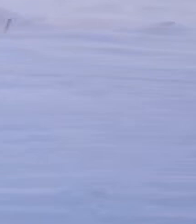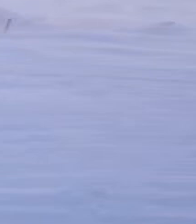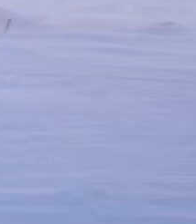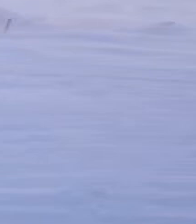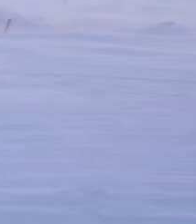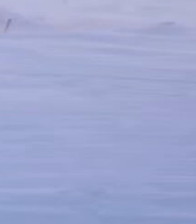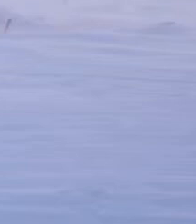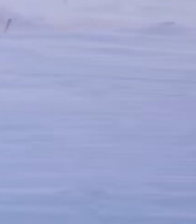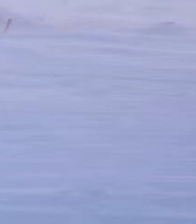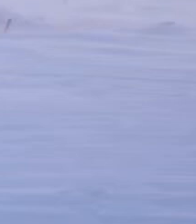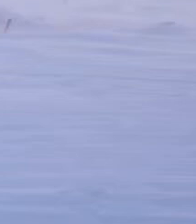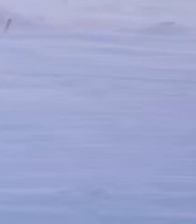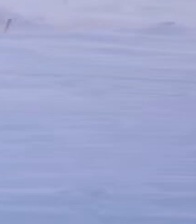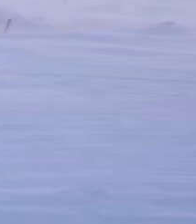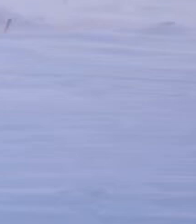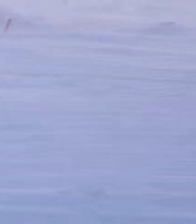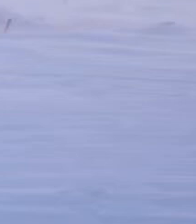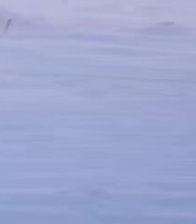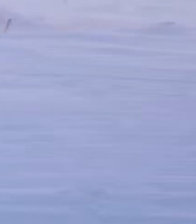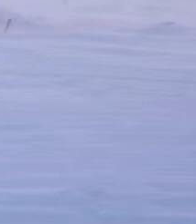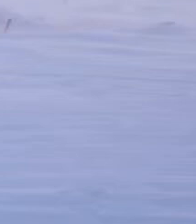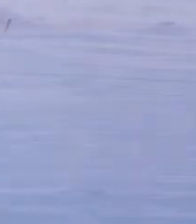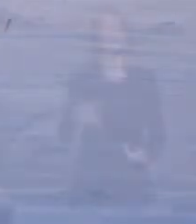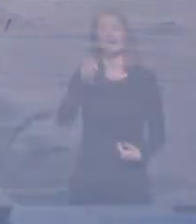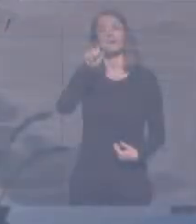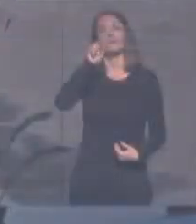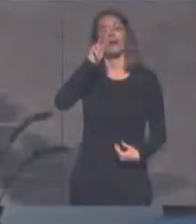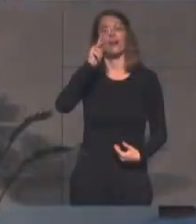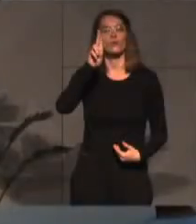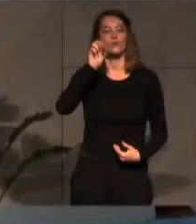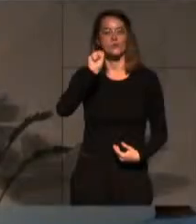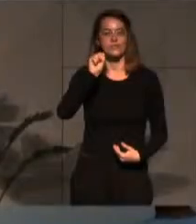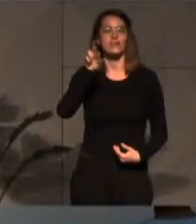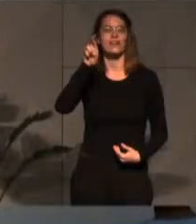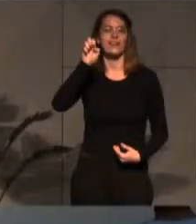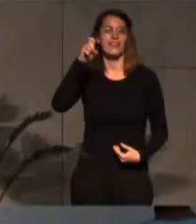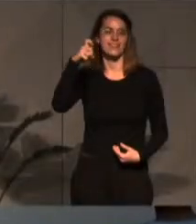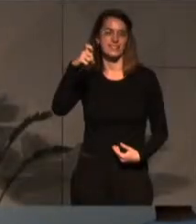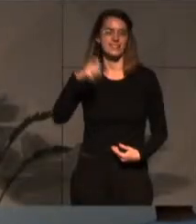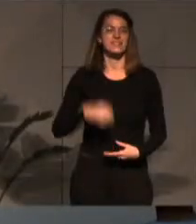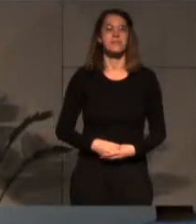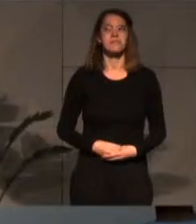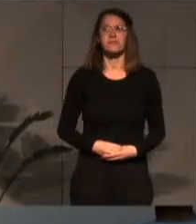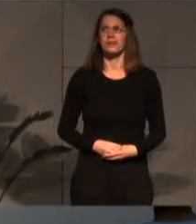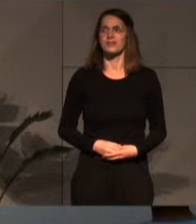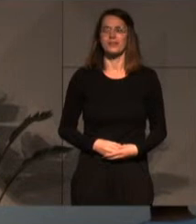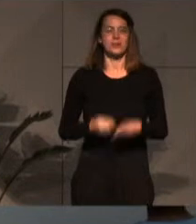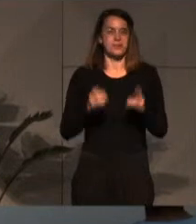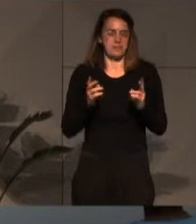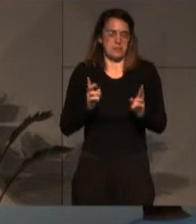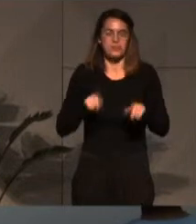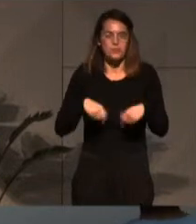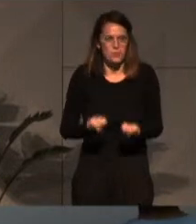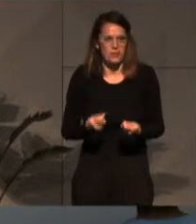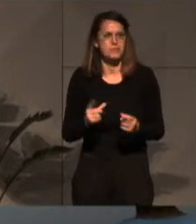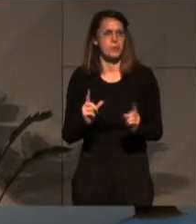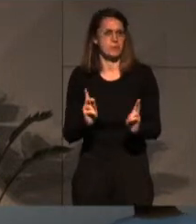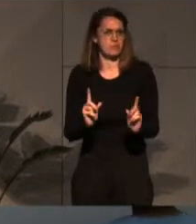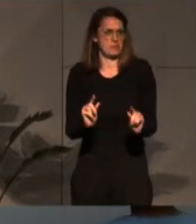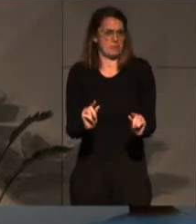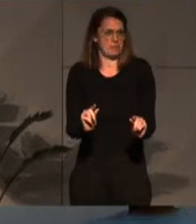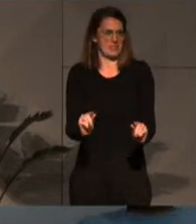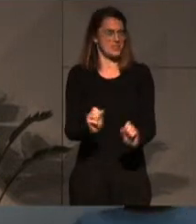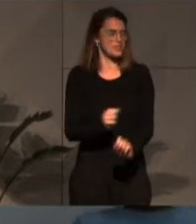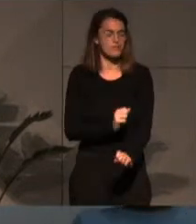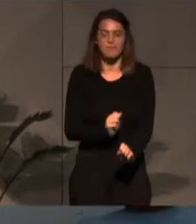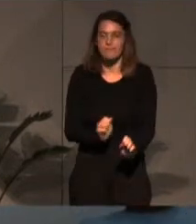Good evening. My name is Markus Rex, and I must admit I am absolutely